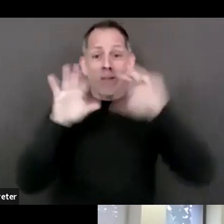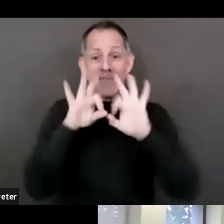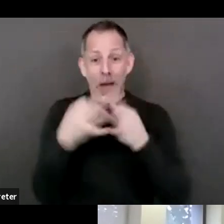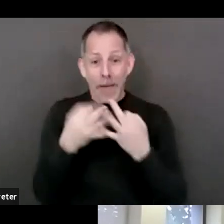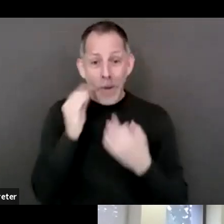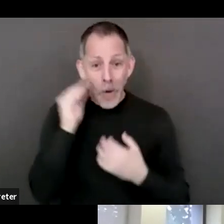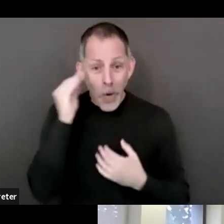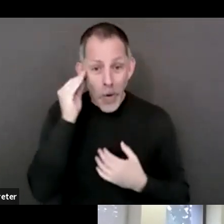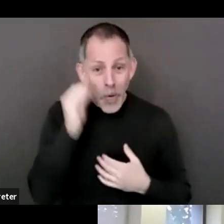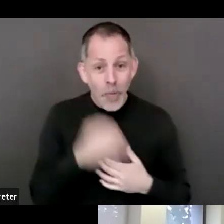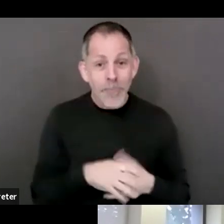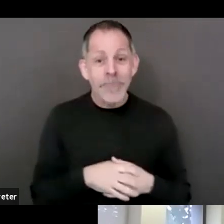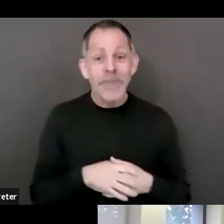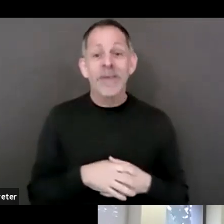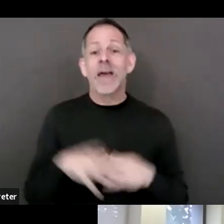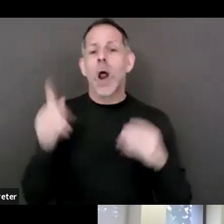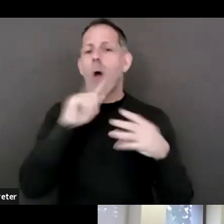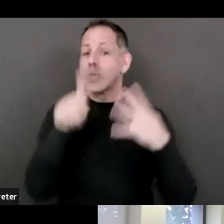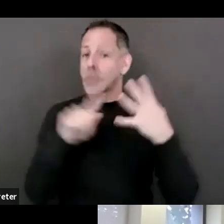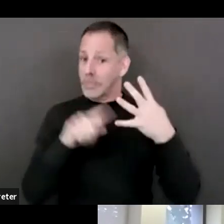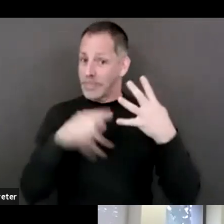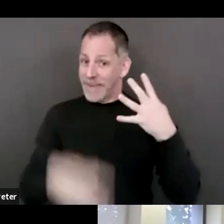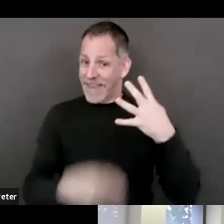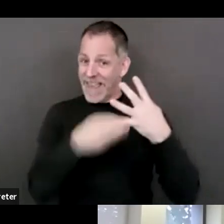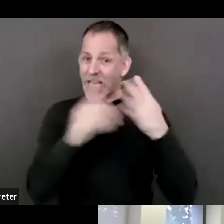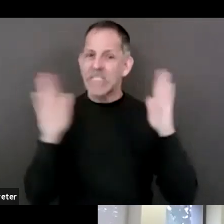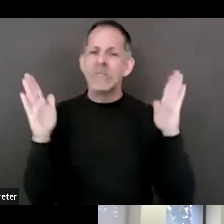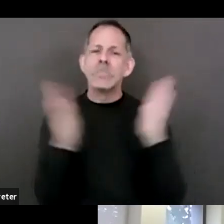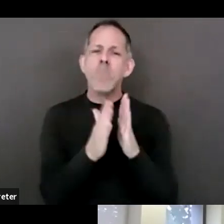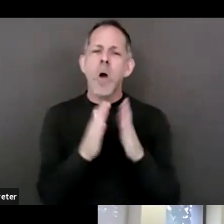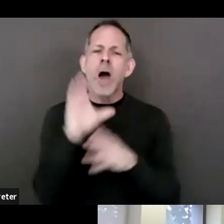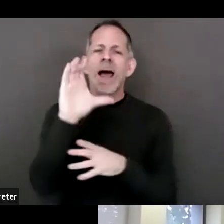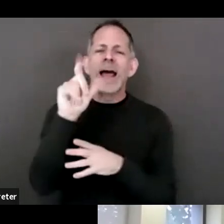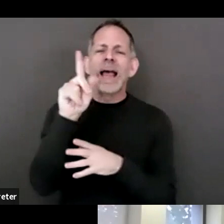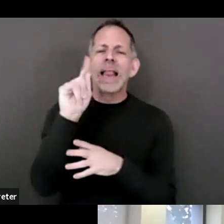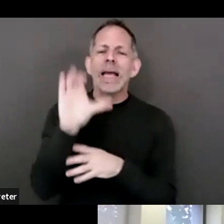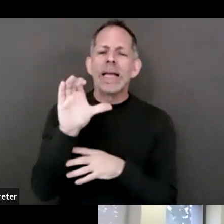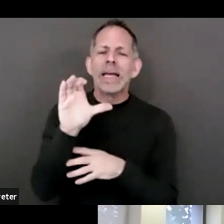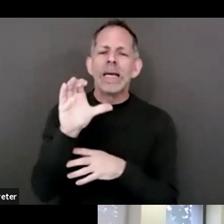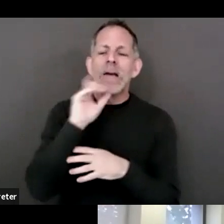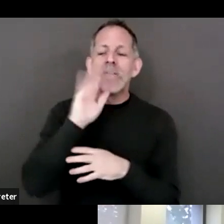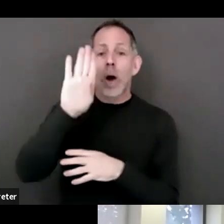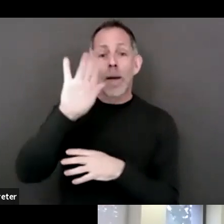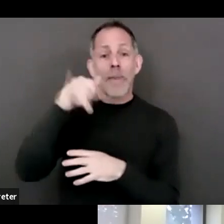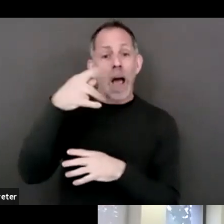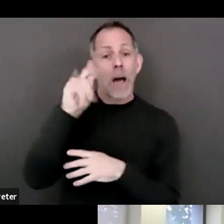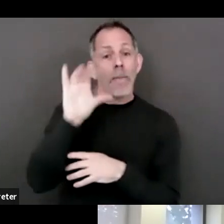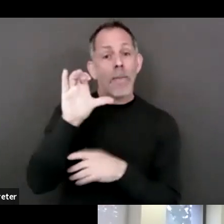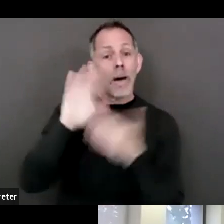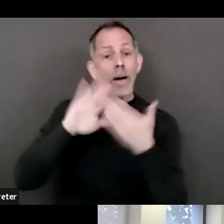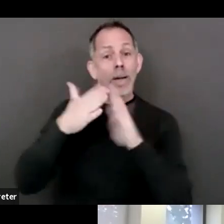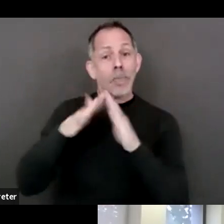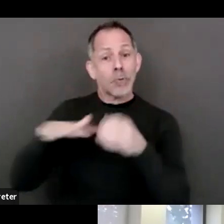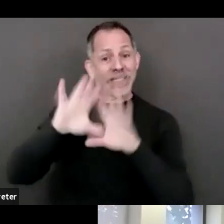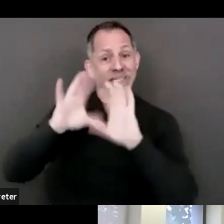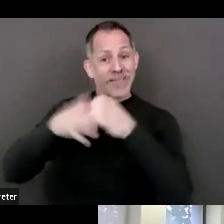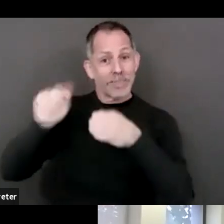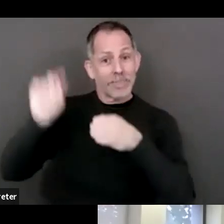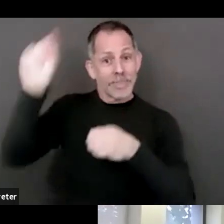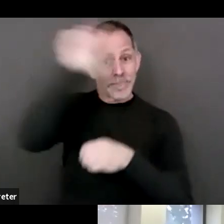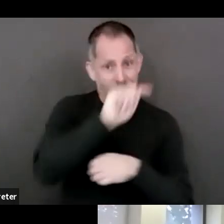our BIPOC community. And so we've been doing those about once a week, and those have been very successful as